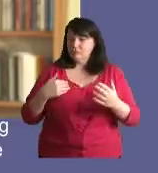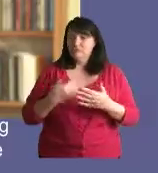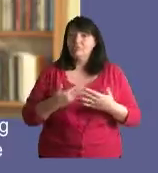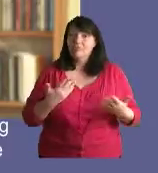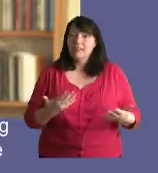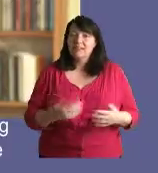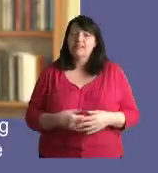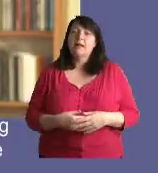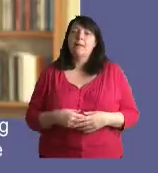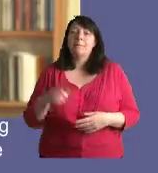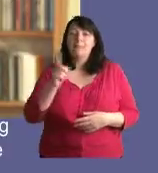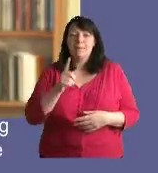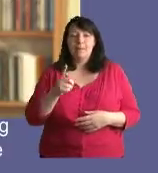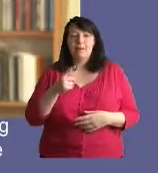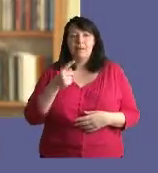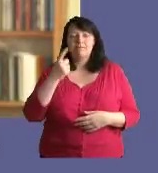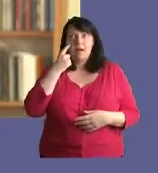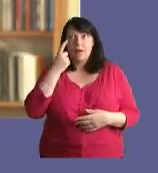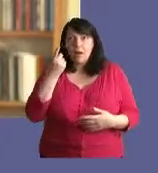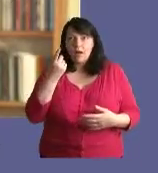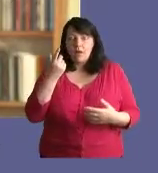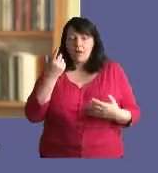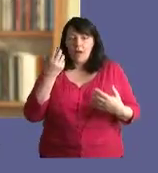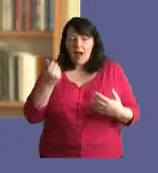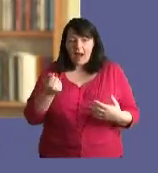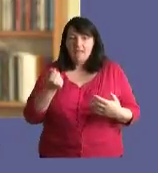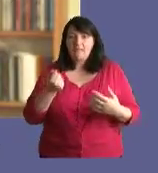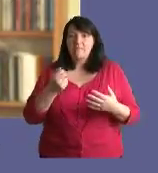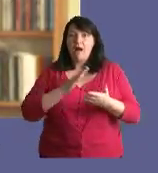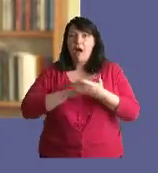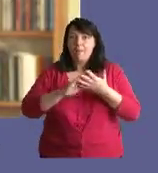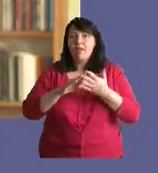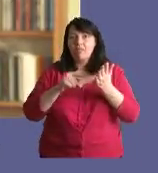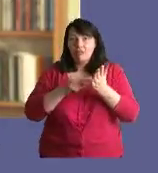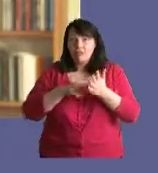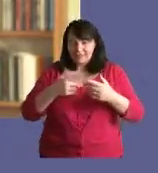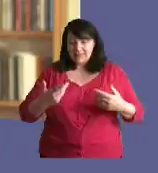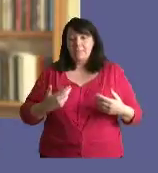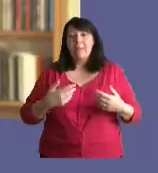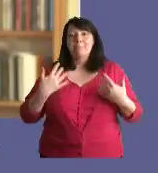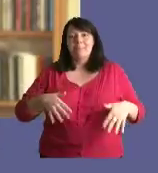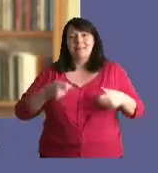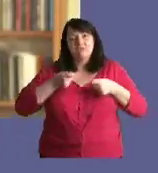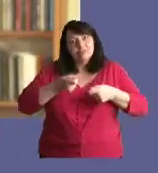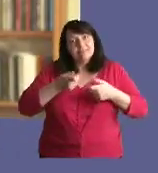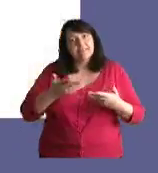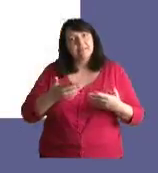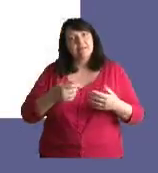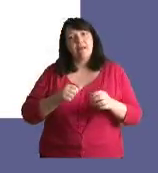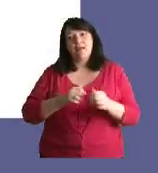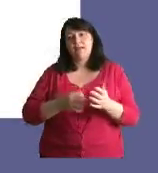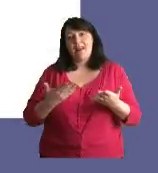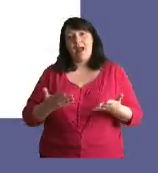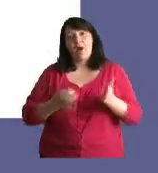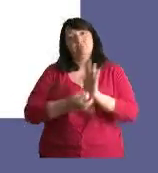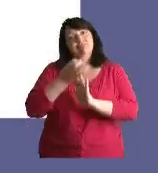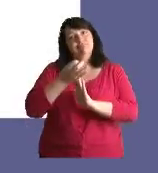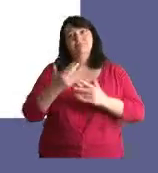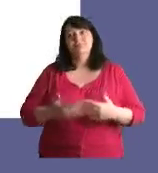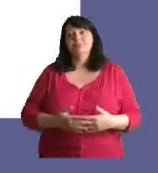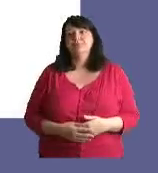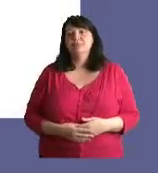research already, yeah, because people have found that they've got hypothyroidism and have been treated and started to get better.